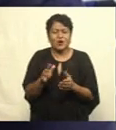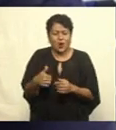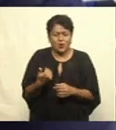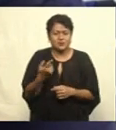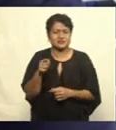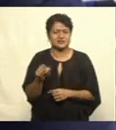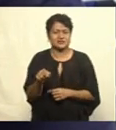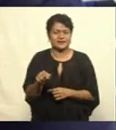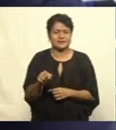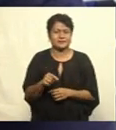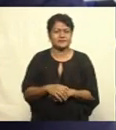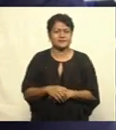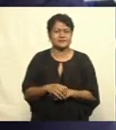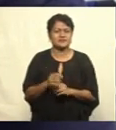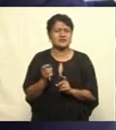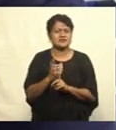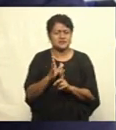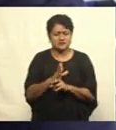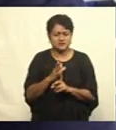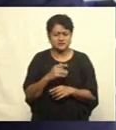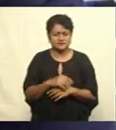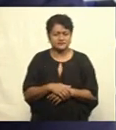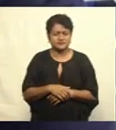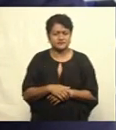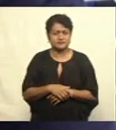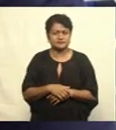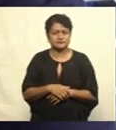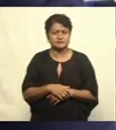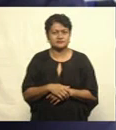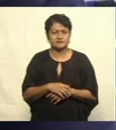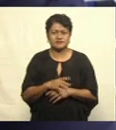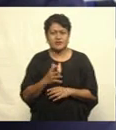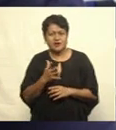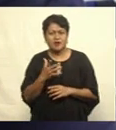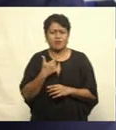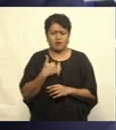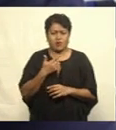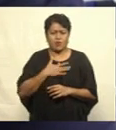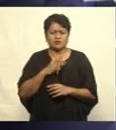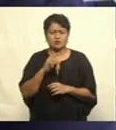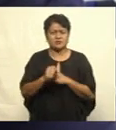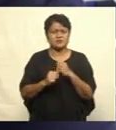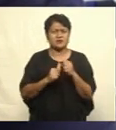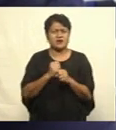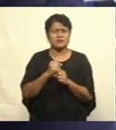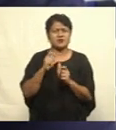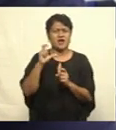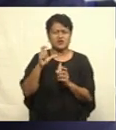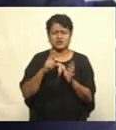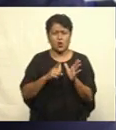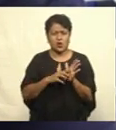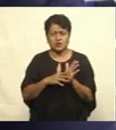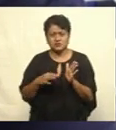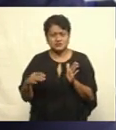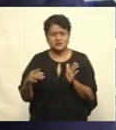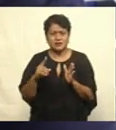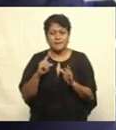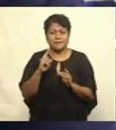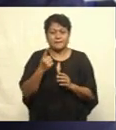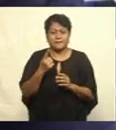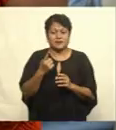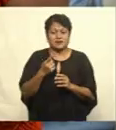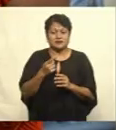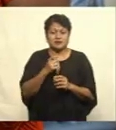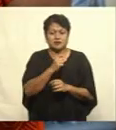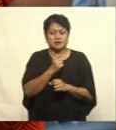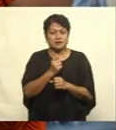and especially being, I did at some point want to become a cardiologist when I was young, but gradually I guess the